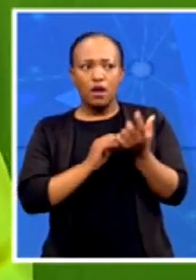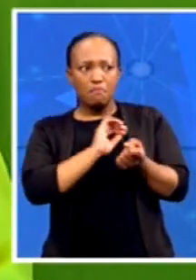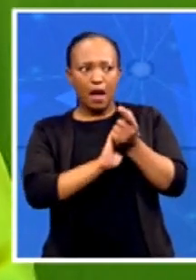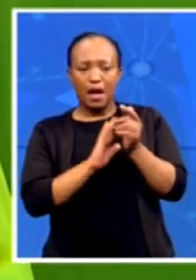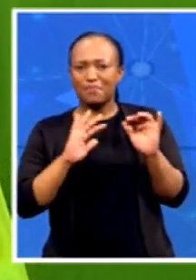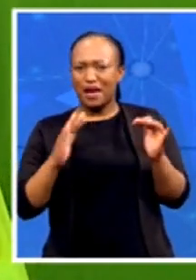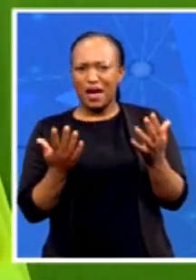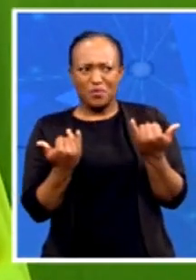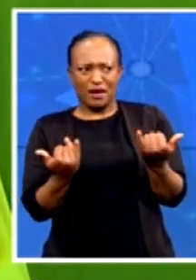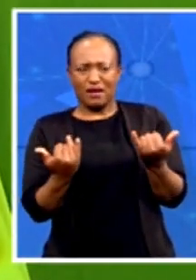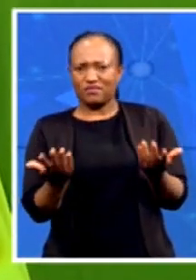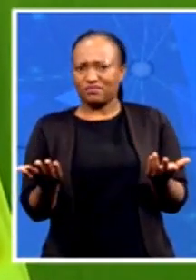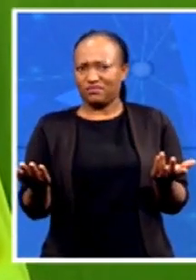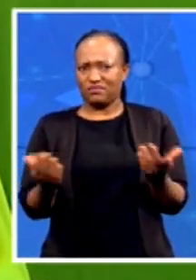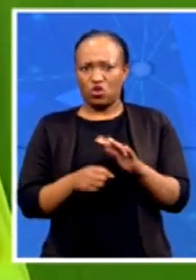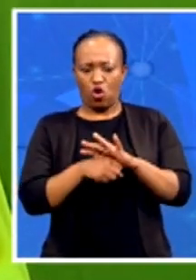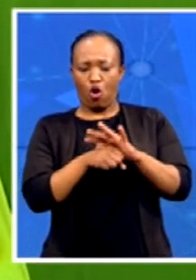COVID-19 numbers are coming down.